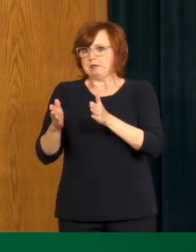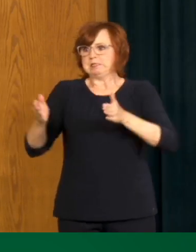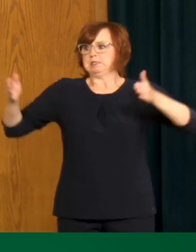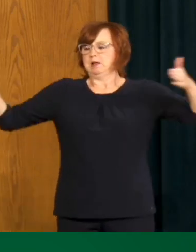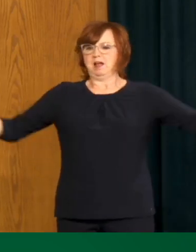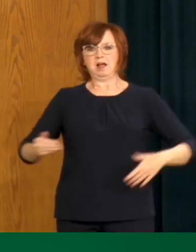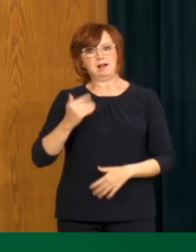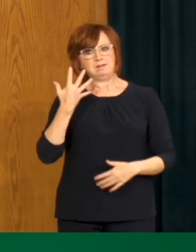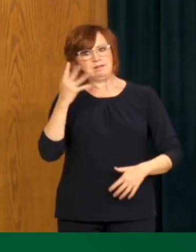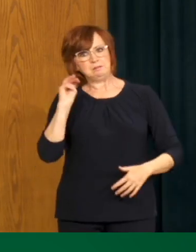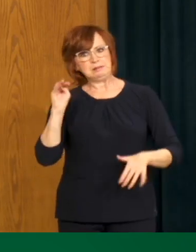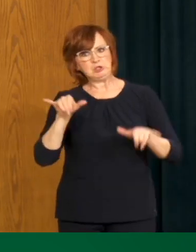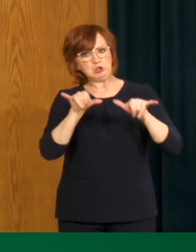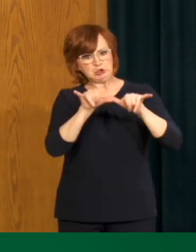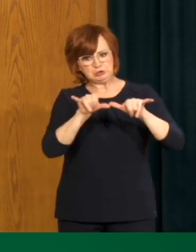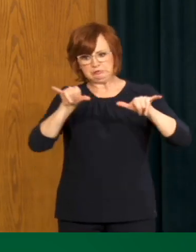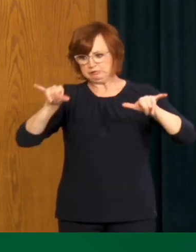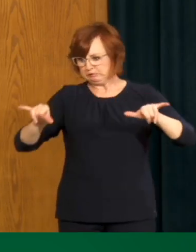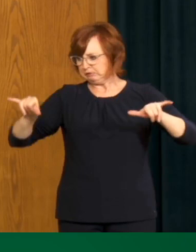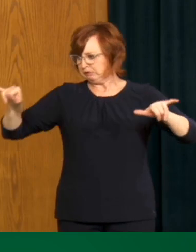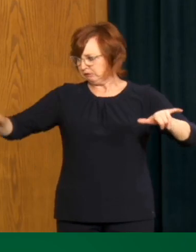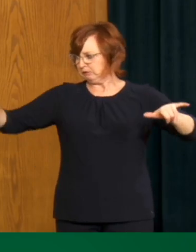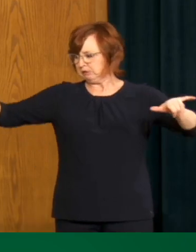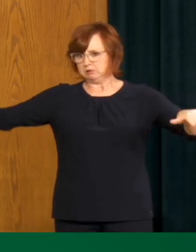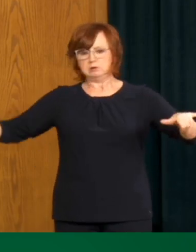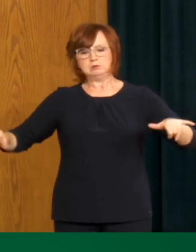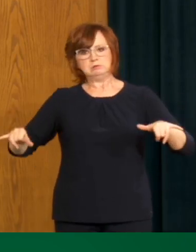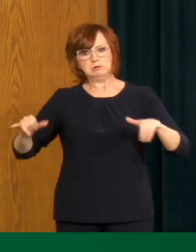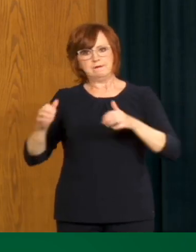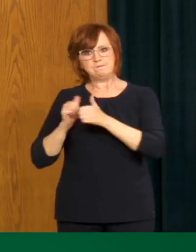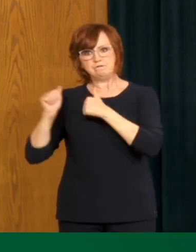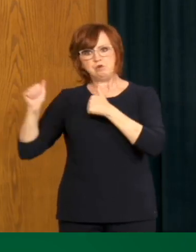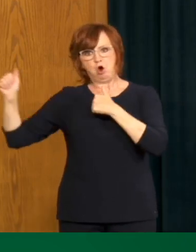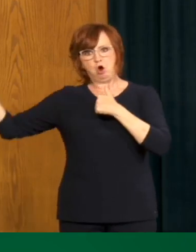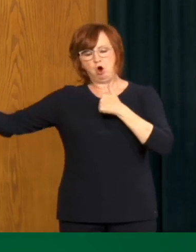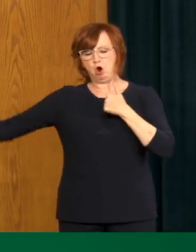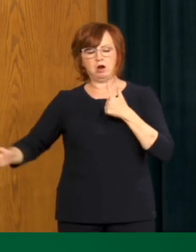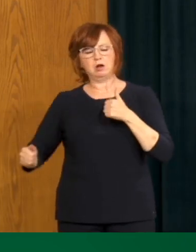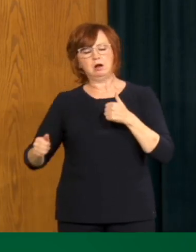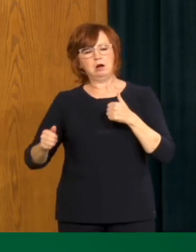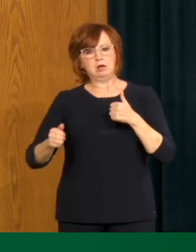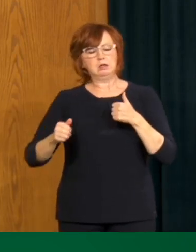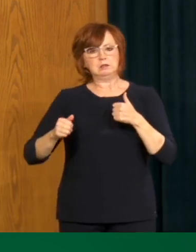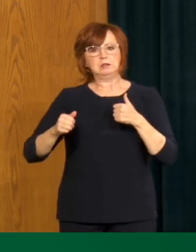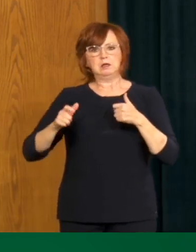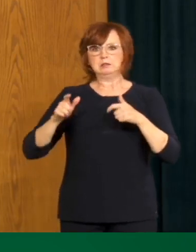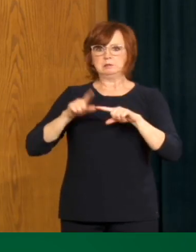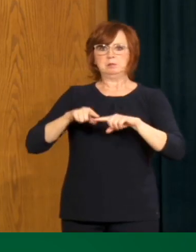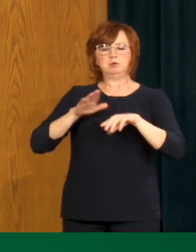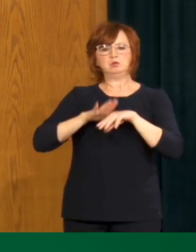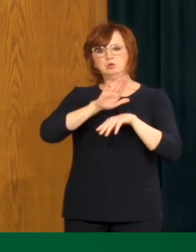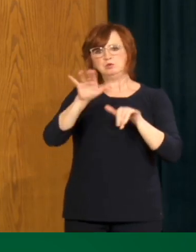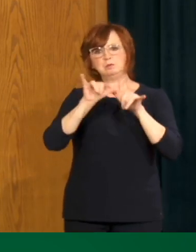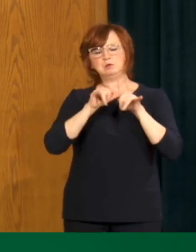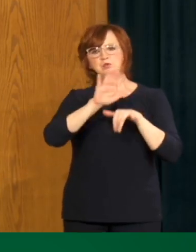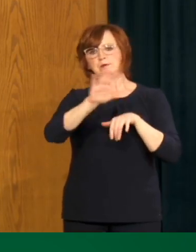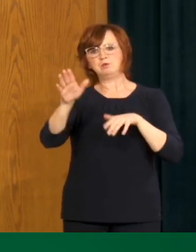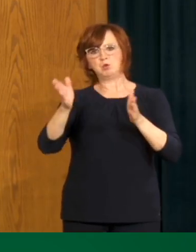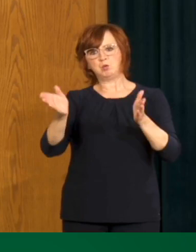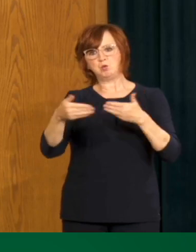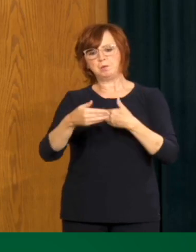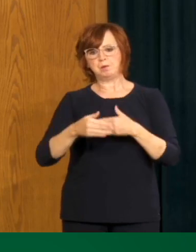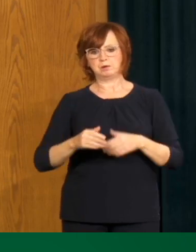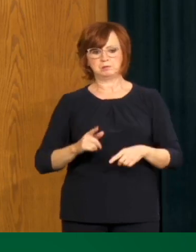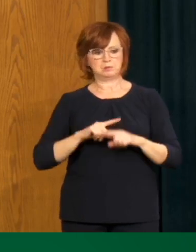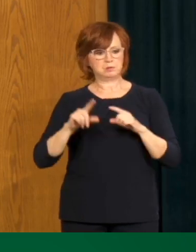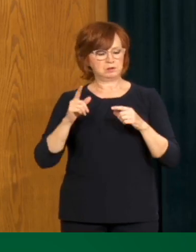allowed is groups of 30 up to 150 if space allows. The recommended still is virtual, so there shouldn't really be a compulsion